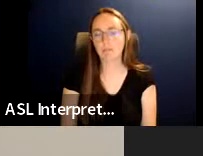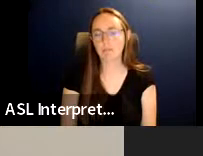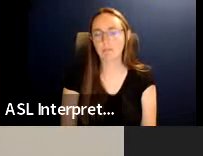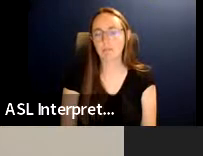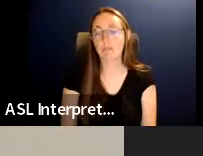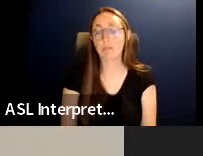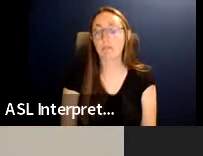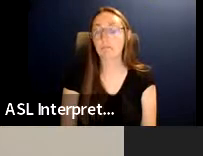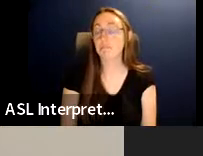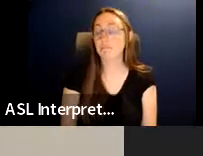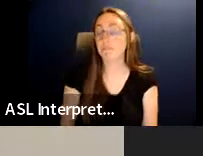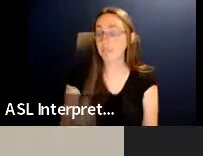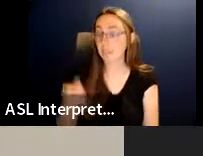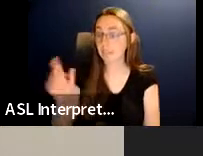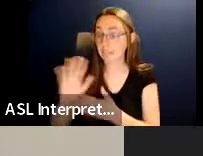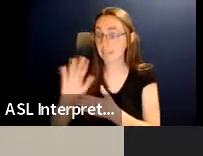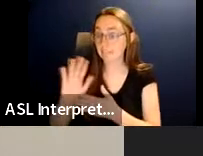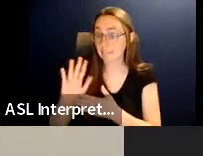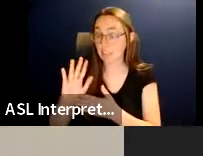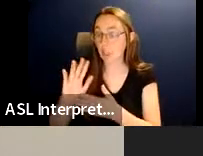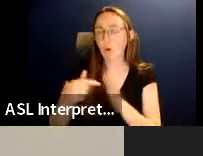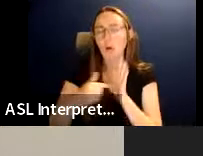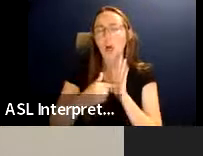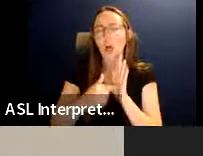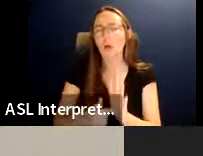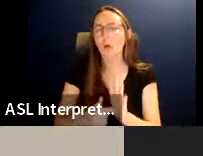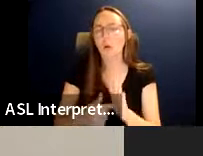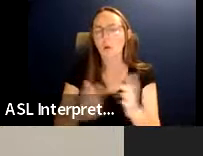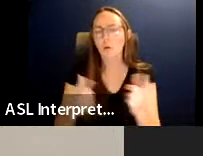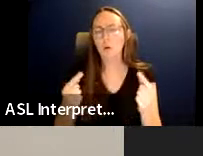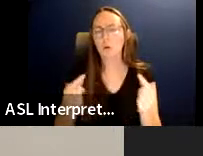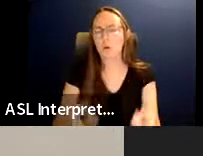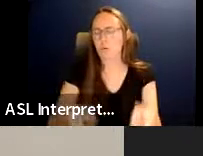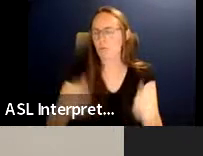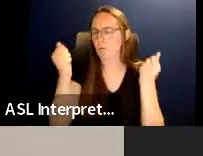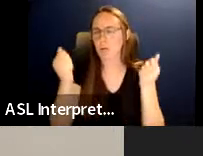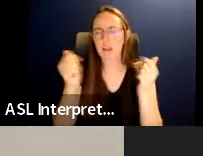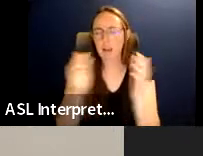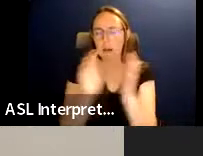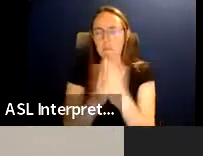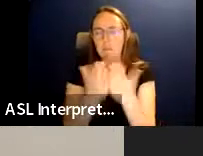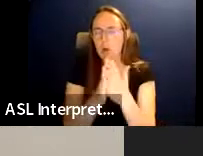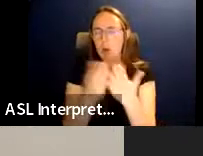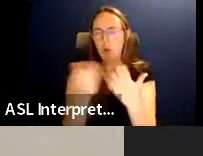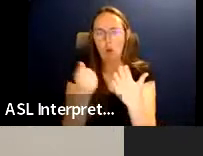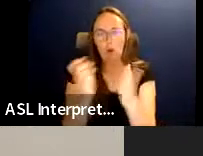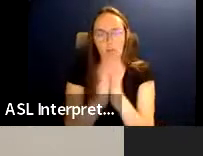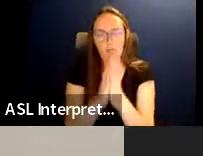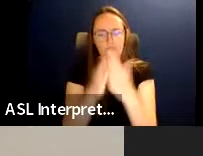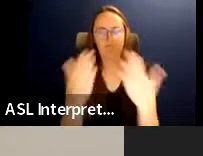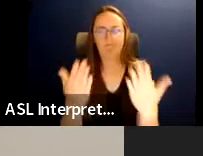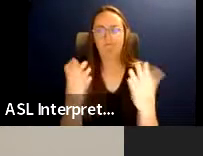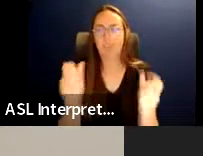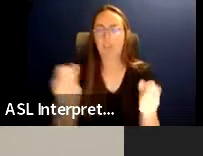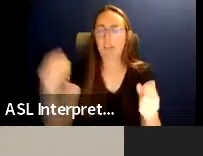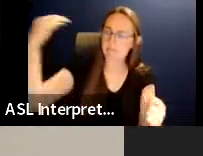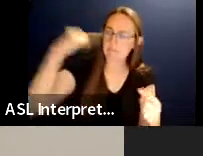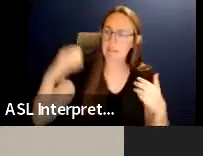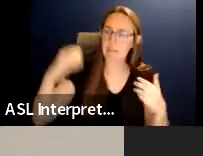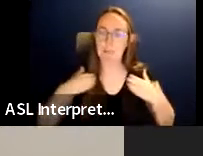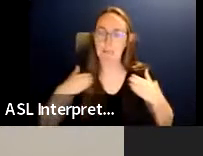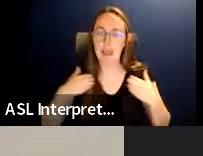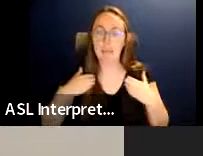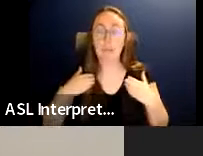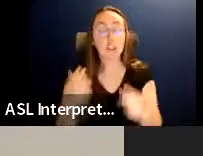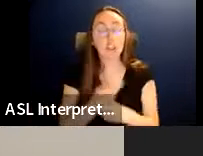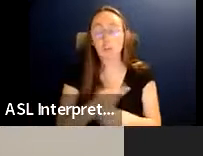So that's just showing, you know, how to make a very quick portable book holder that can fit into the backpack using a continuous